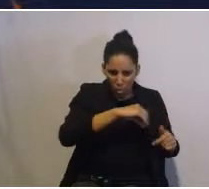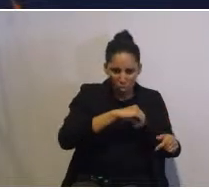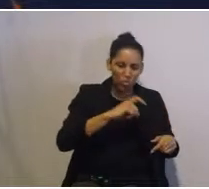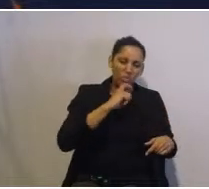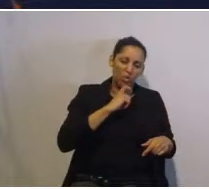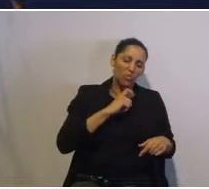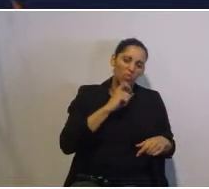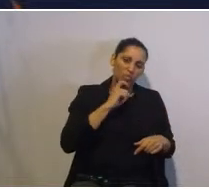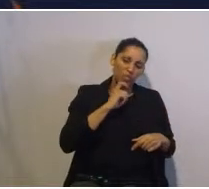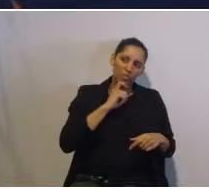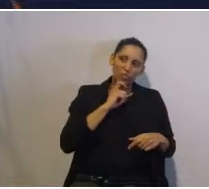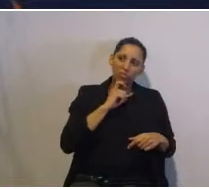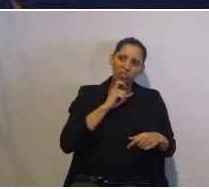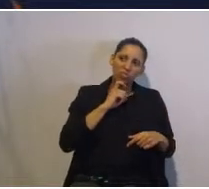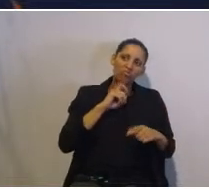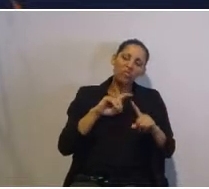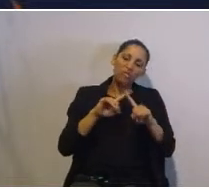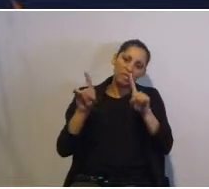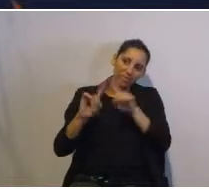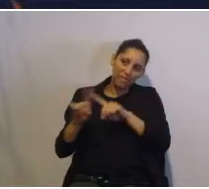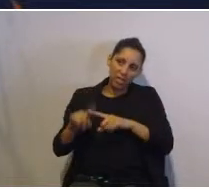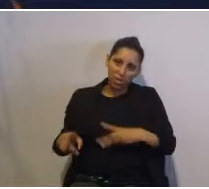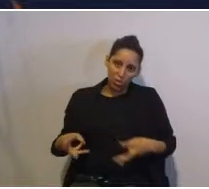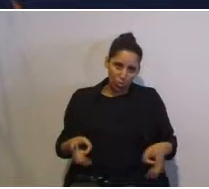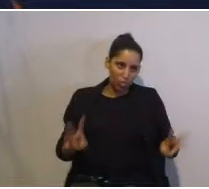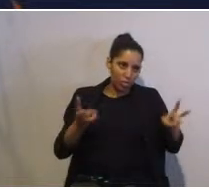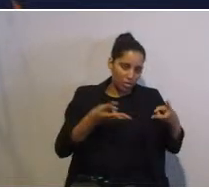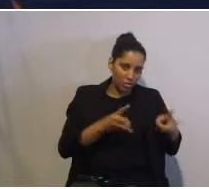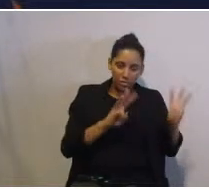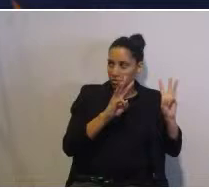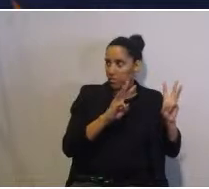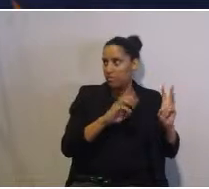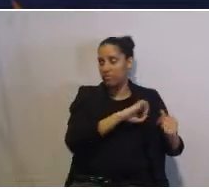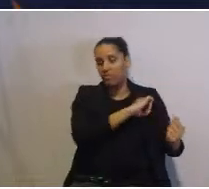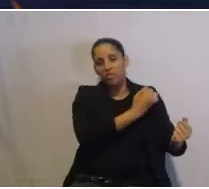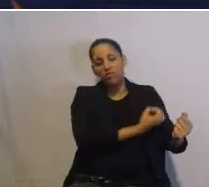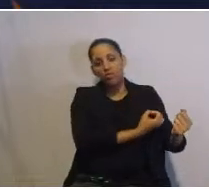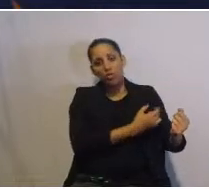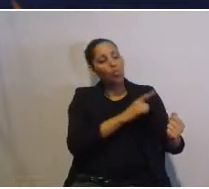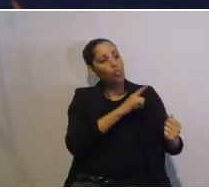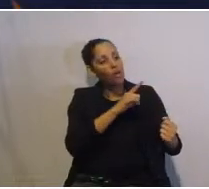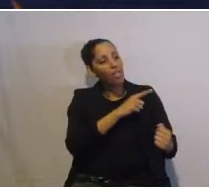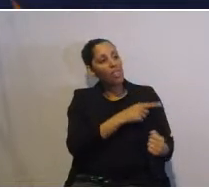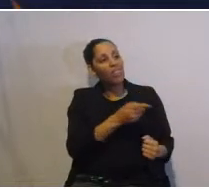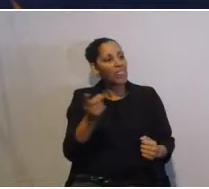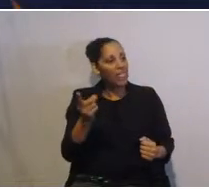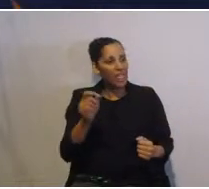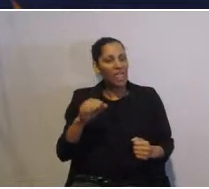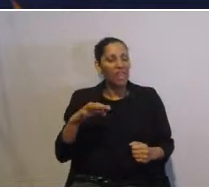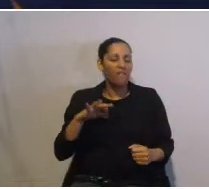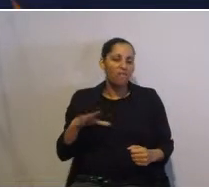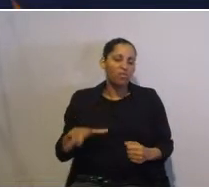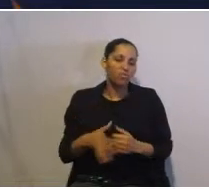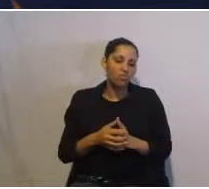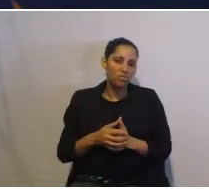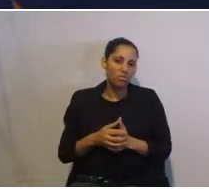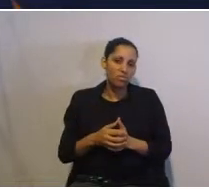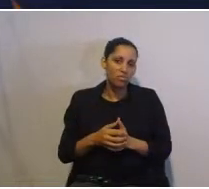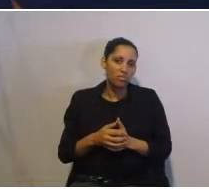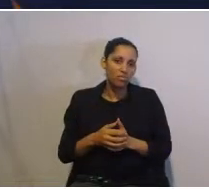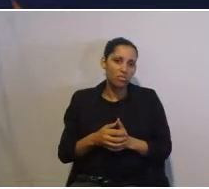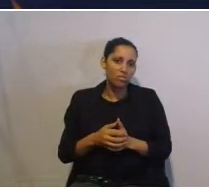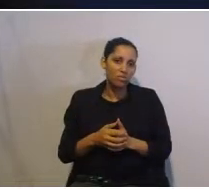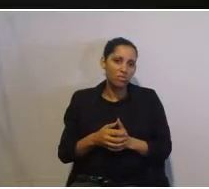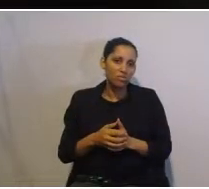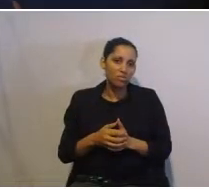now different forms of energies because they can afford it. And that's